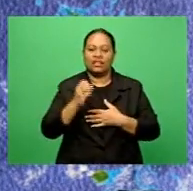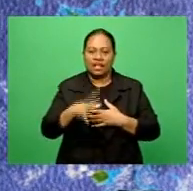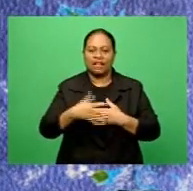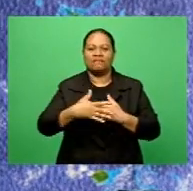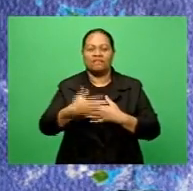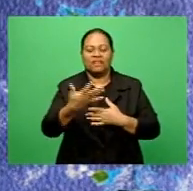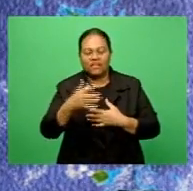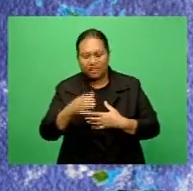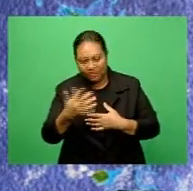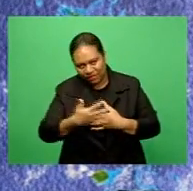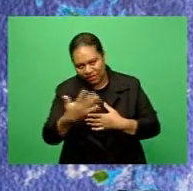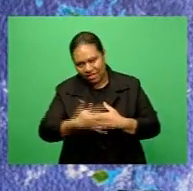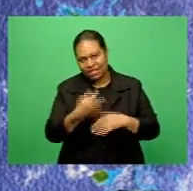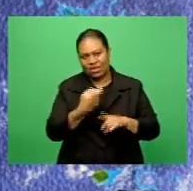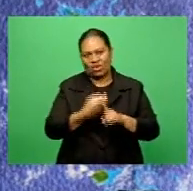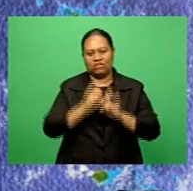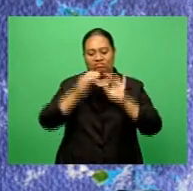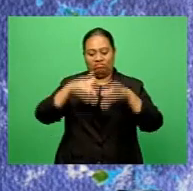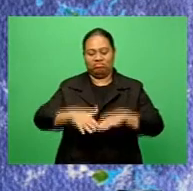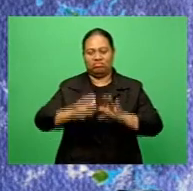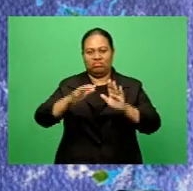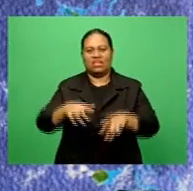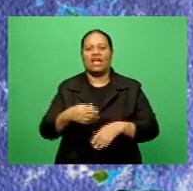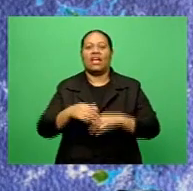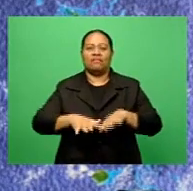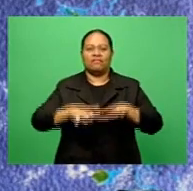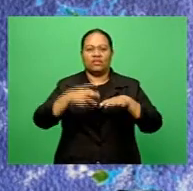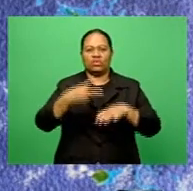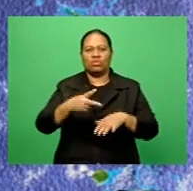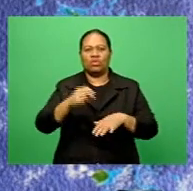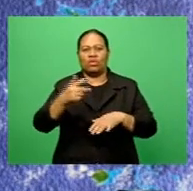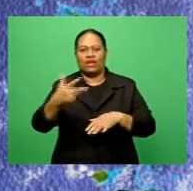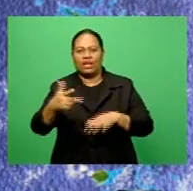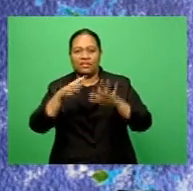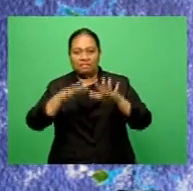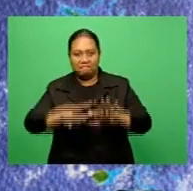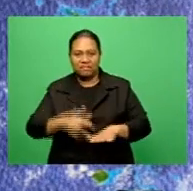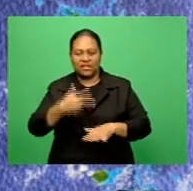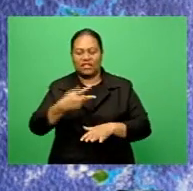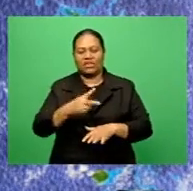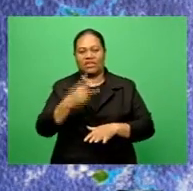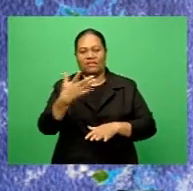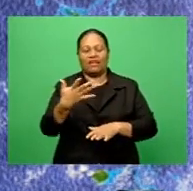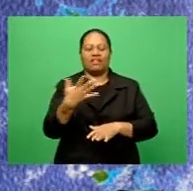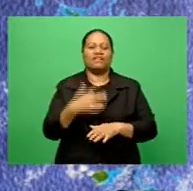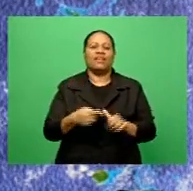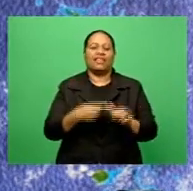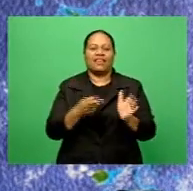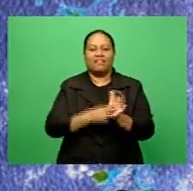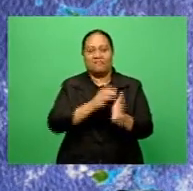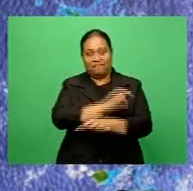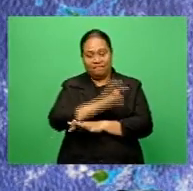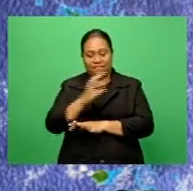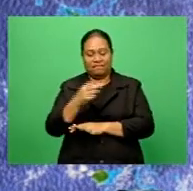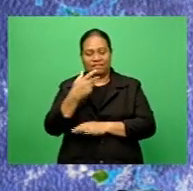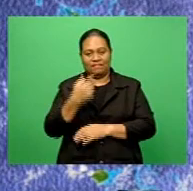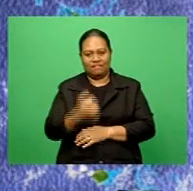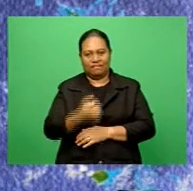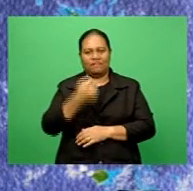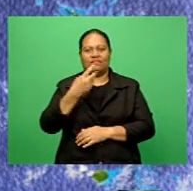seas. The next high tide will be at 8:02 a.m., followed by low tide at 8:25 a.m. and sunrise is